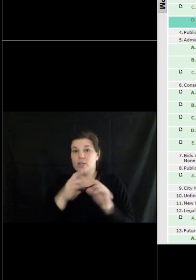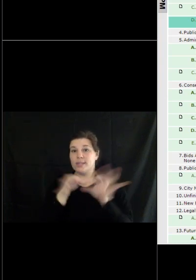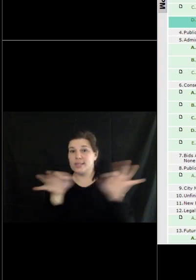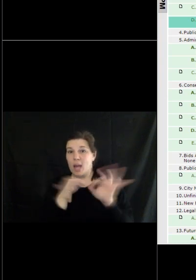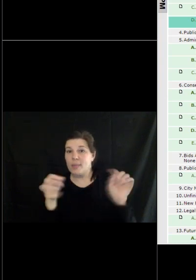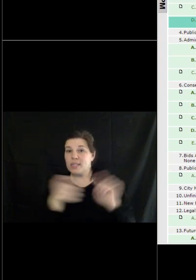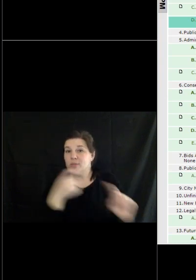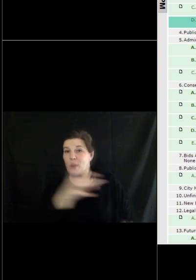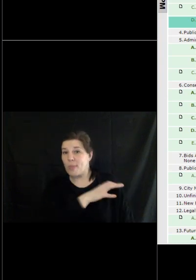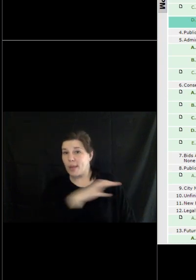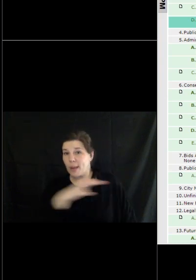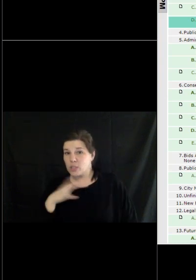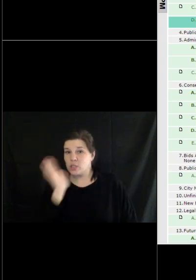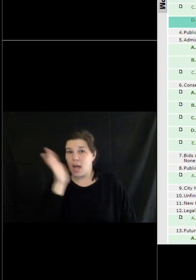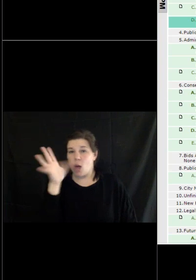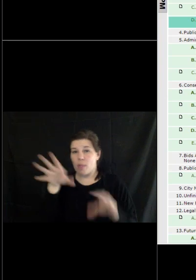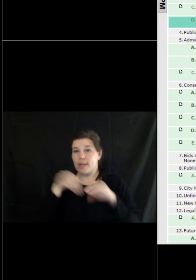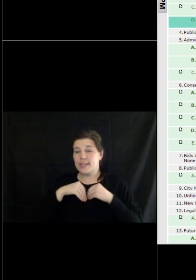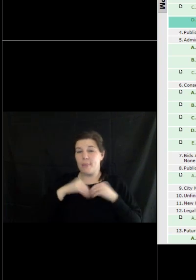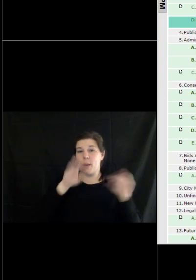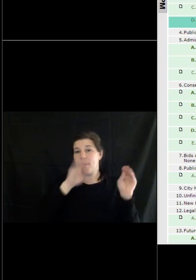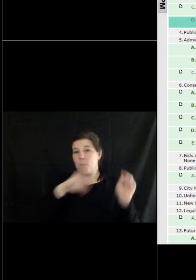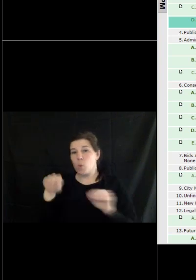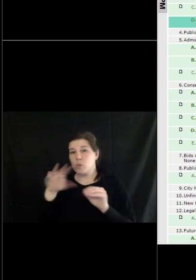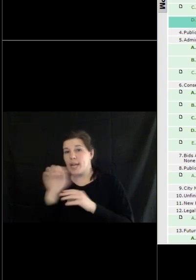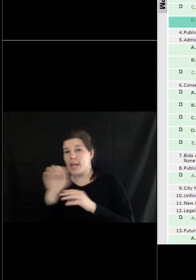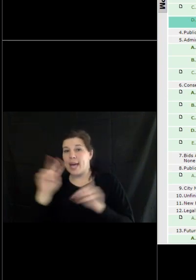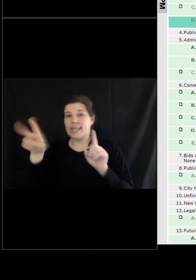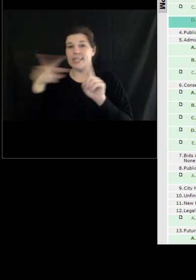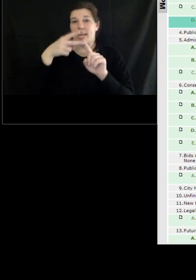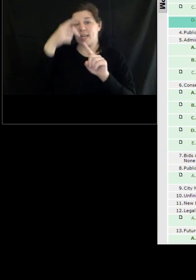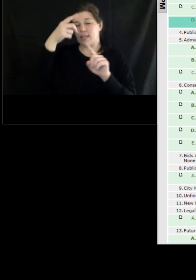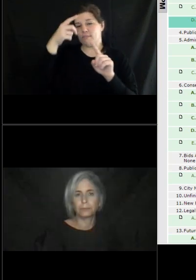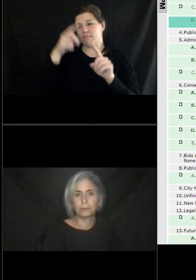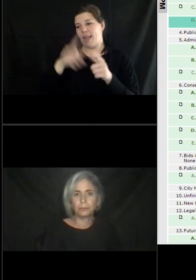accept a motion and a second, then we'll bring it to the public for any comments.